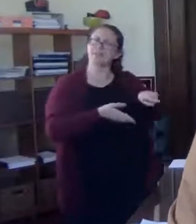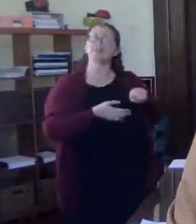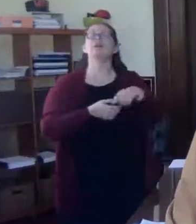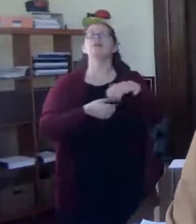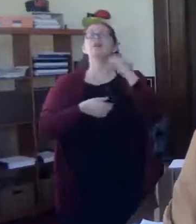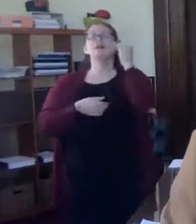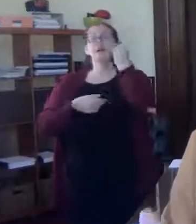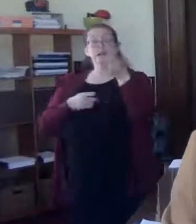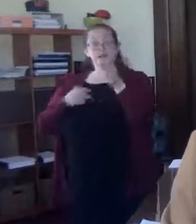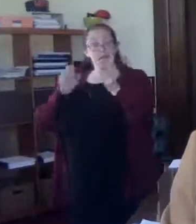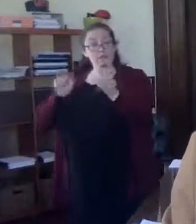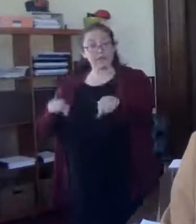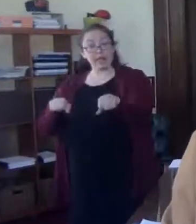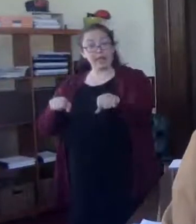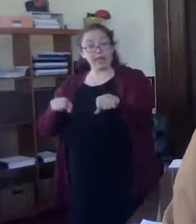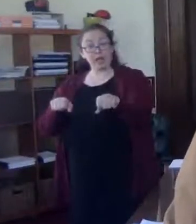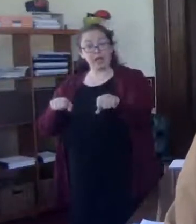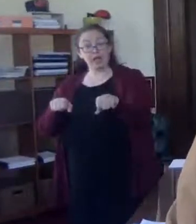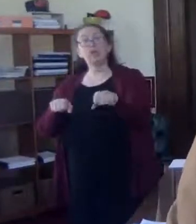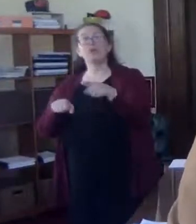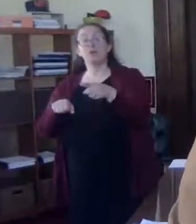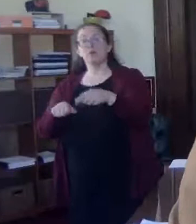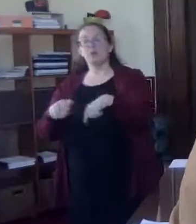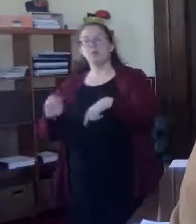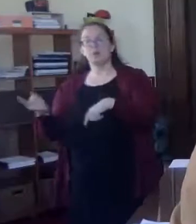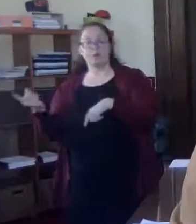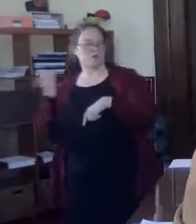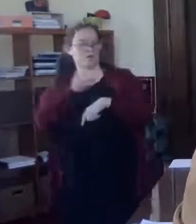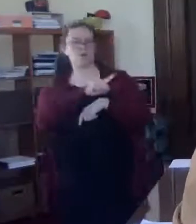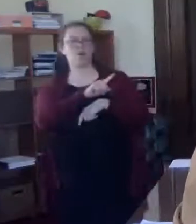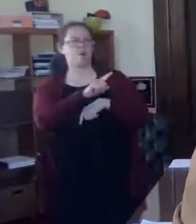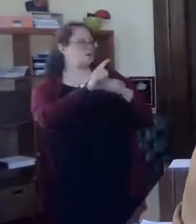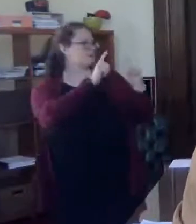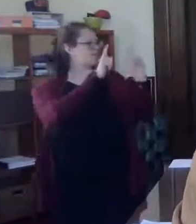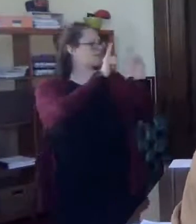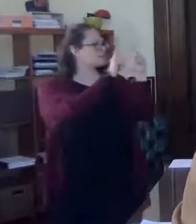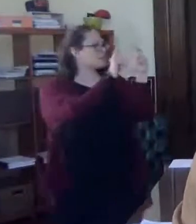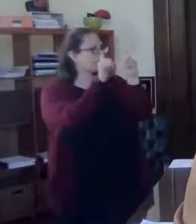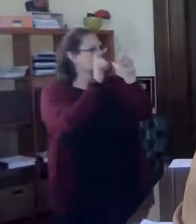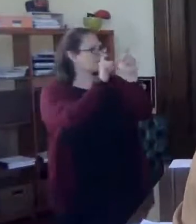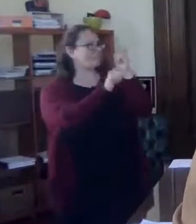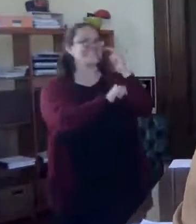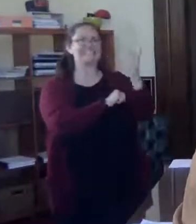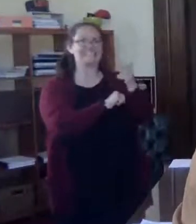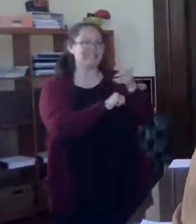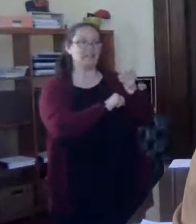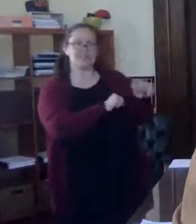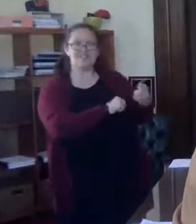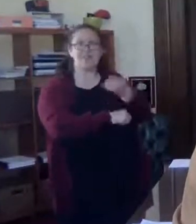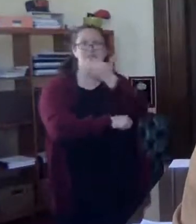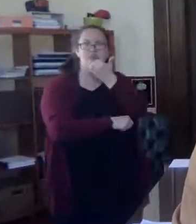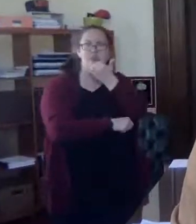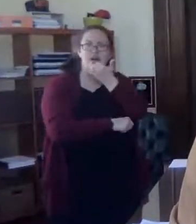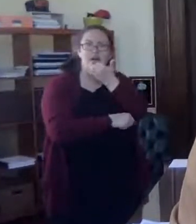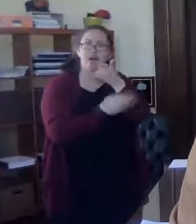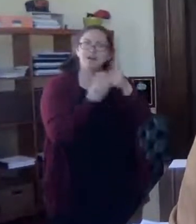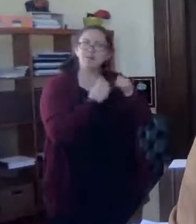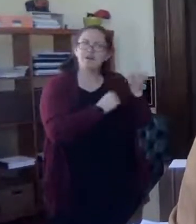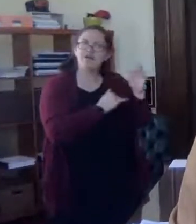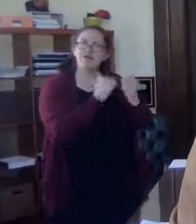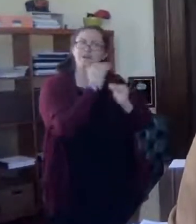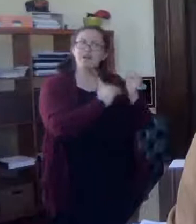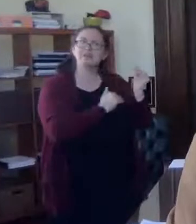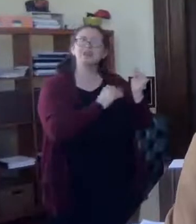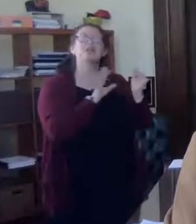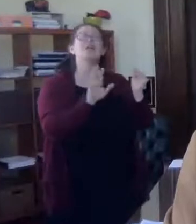able, go out in the street and take some pictures of the building and the violations that you see on that building. And